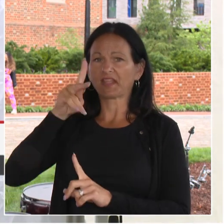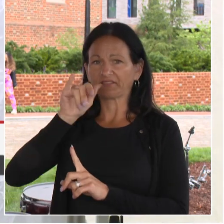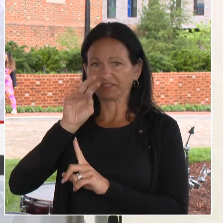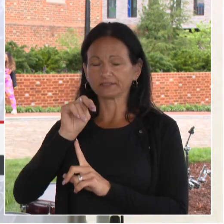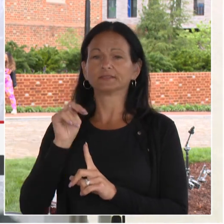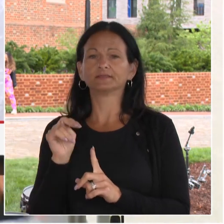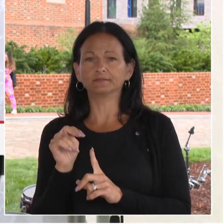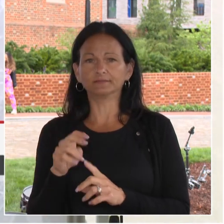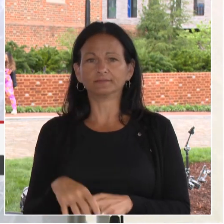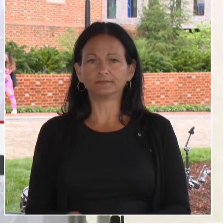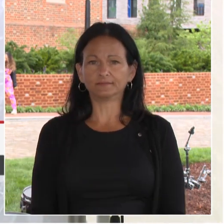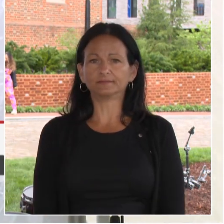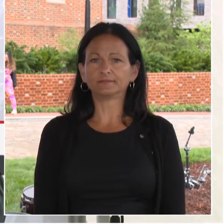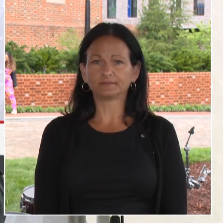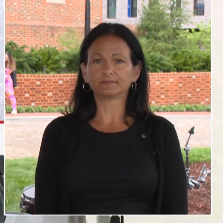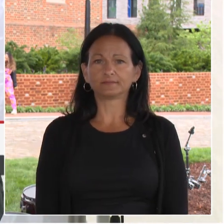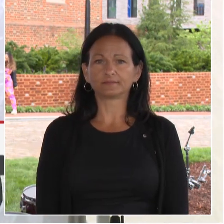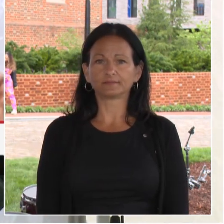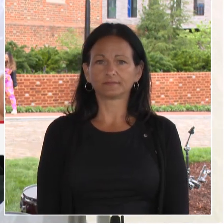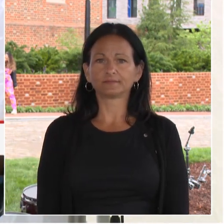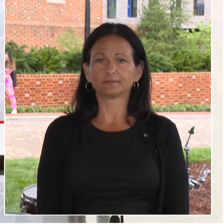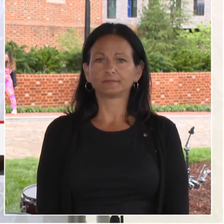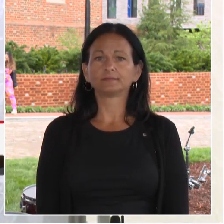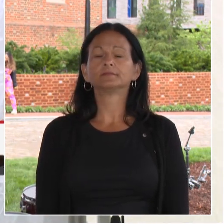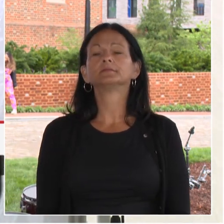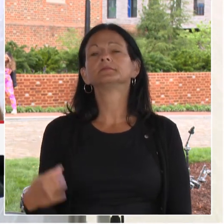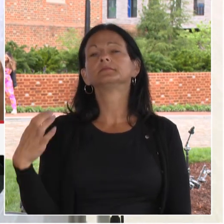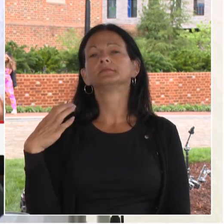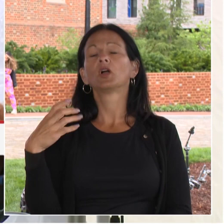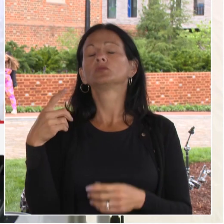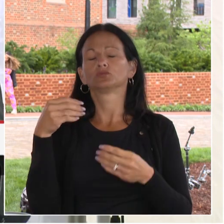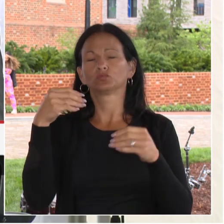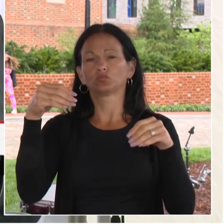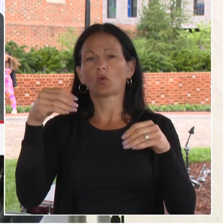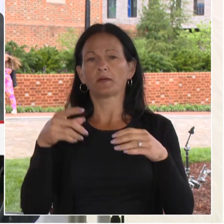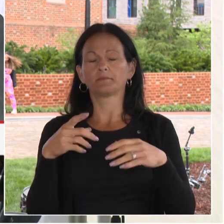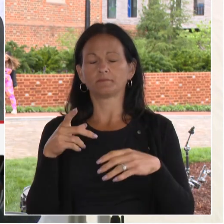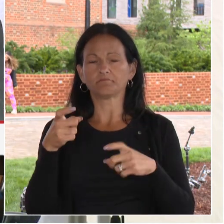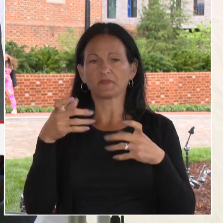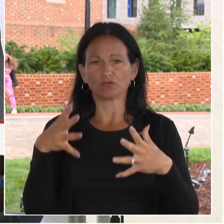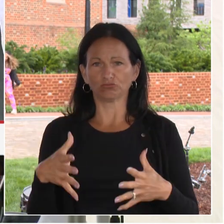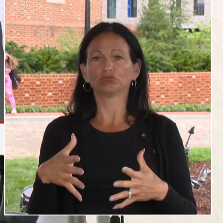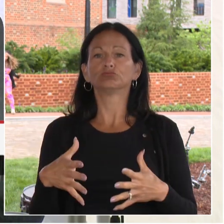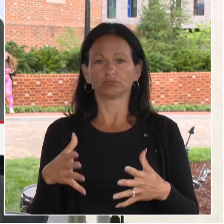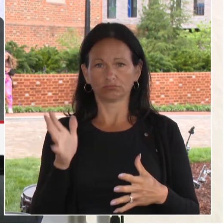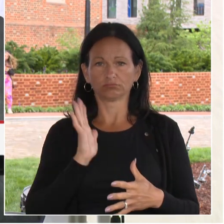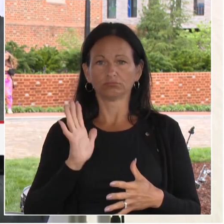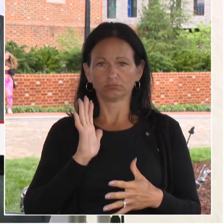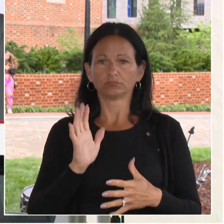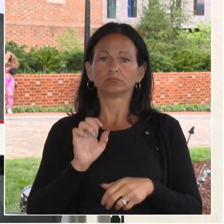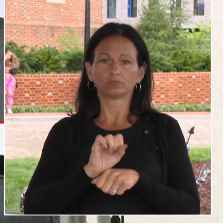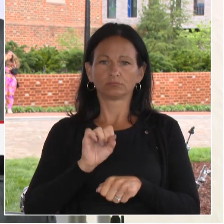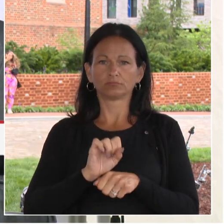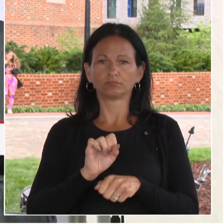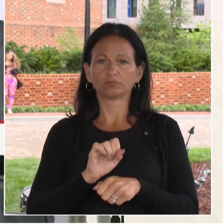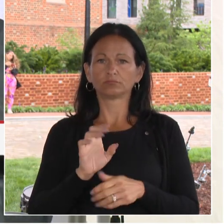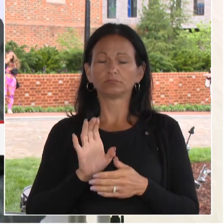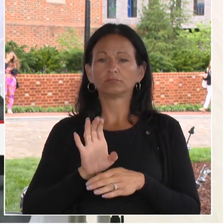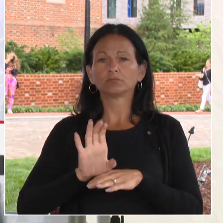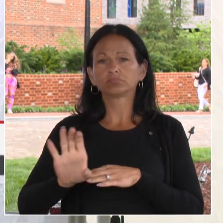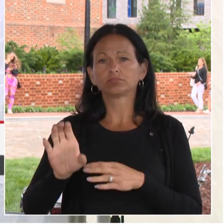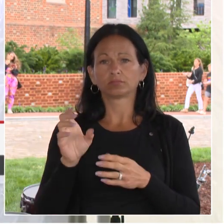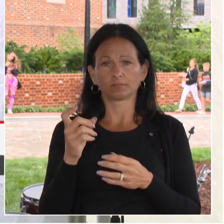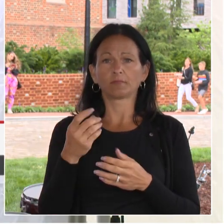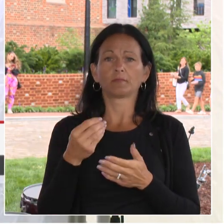employees in there, and they have embraced the community. They've already given back a little over $350,000 to the community and earmarked